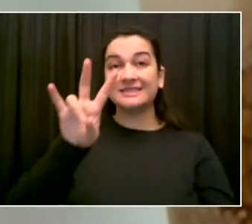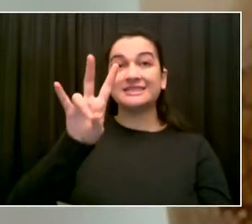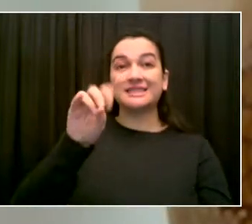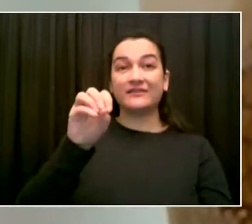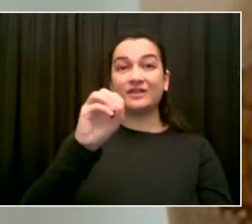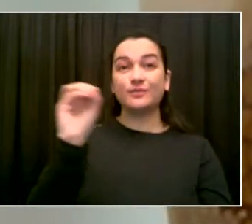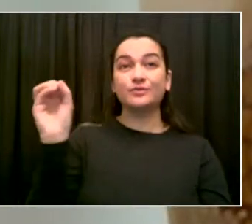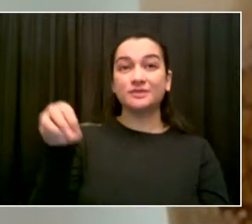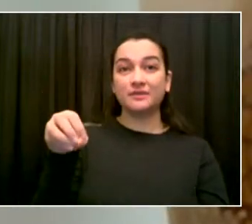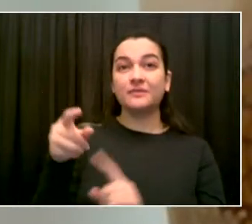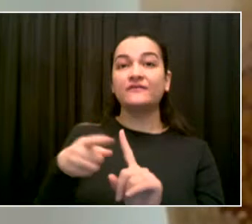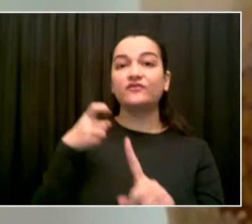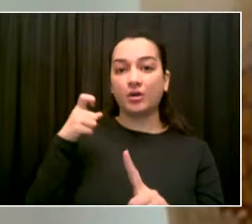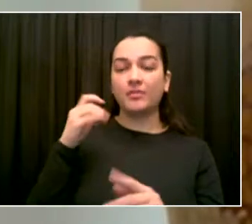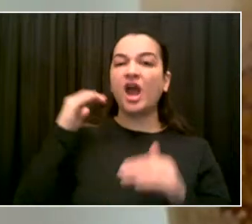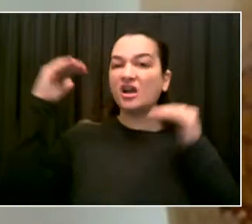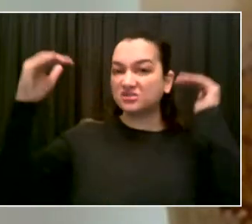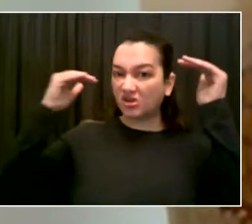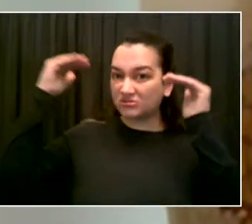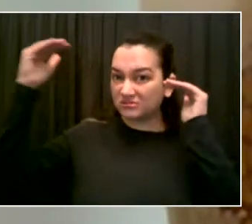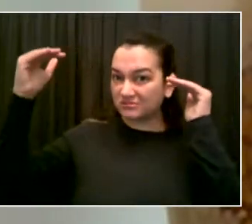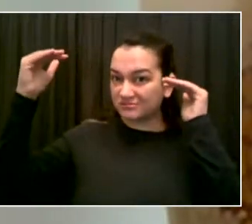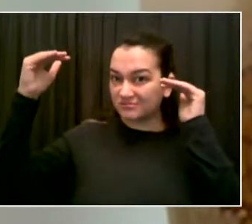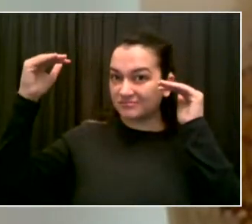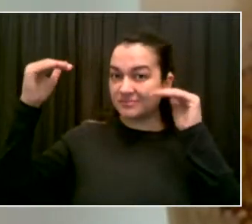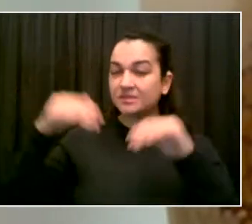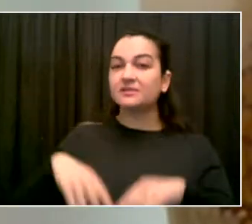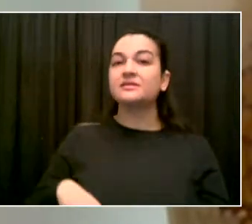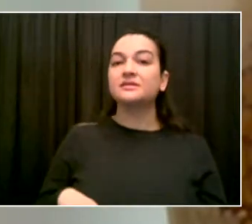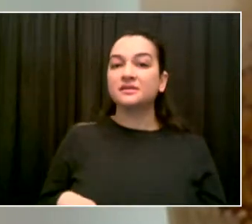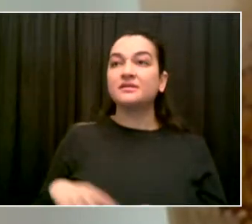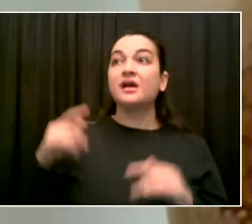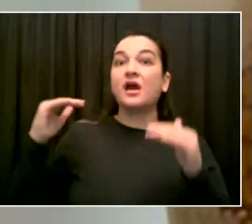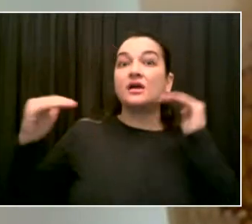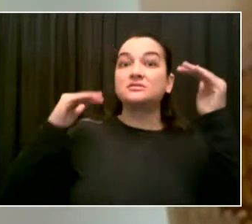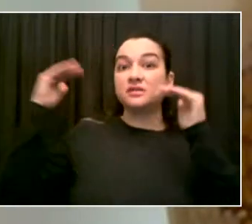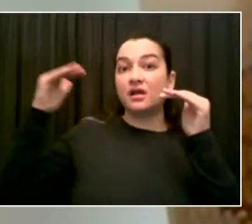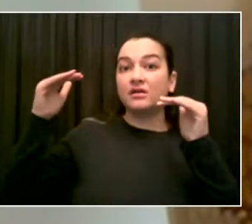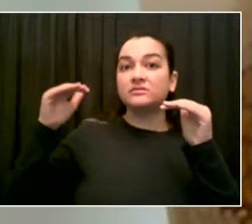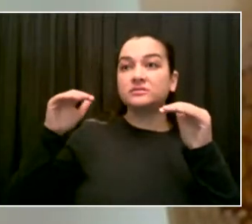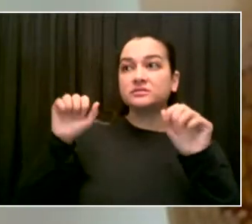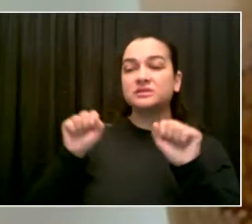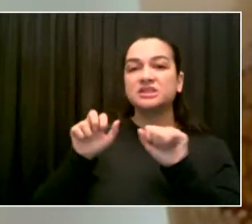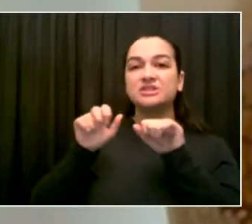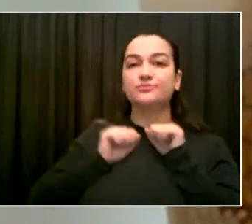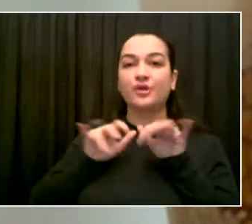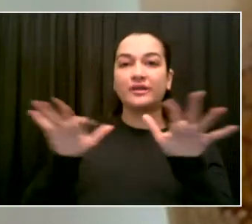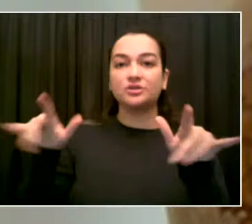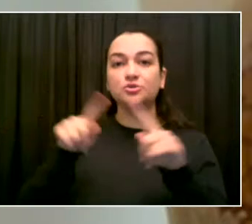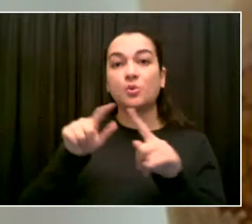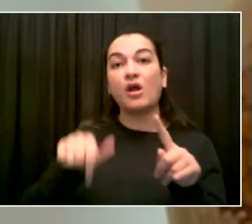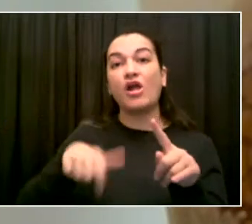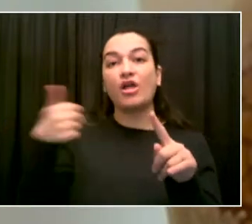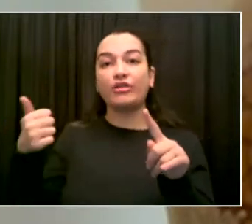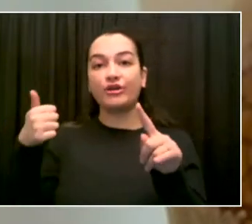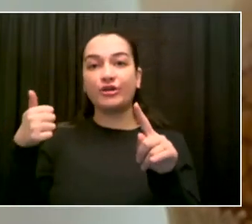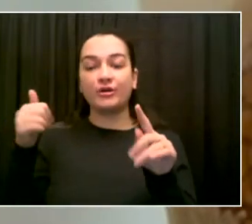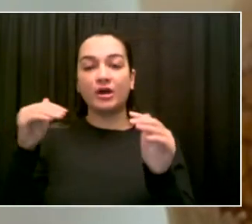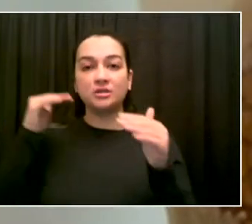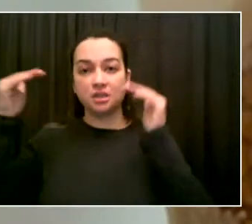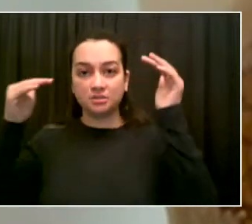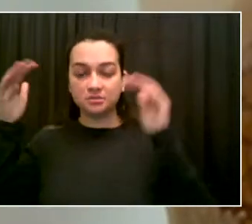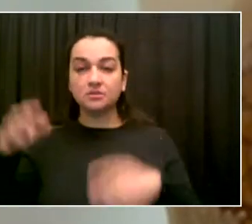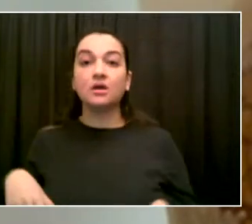or a staff transmitting to a child. And this very much aligns with what we've seen in studies done throughout the United States, as well as the